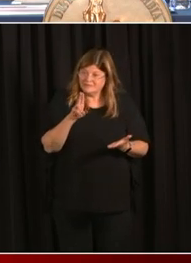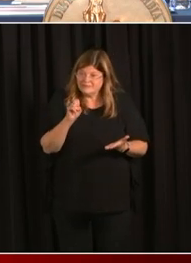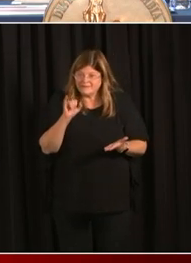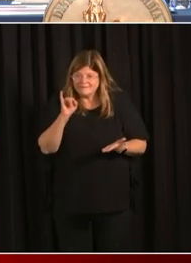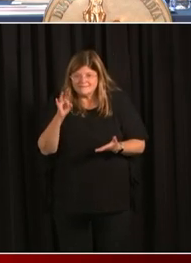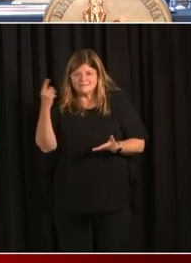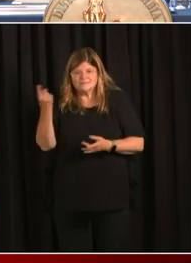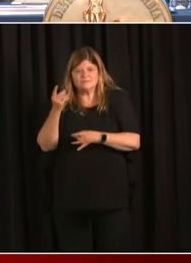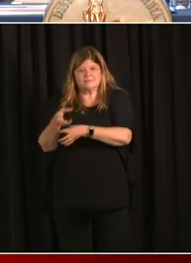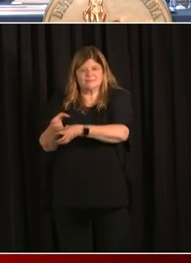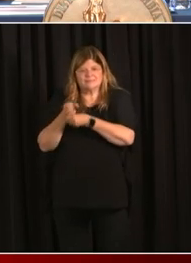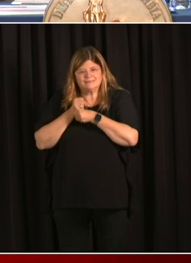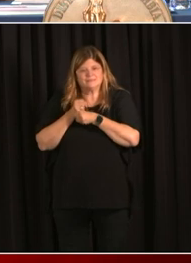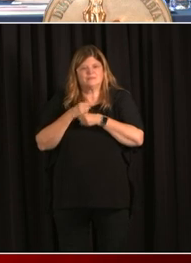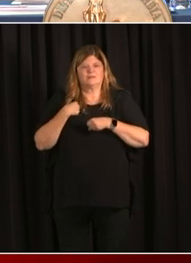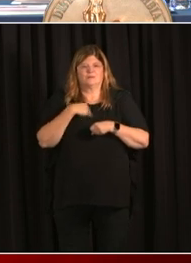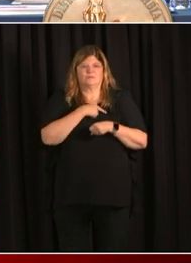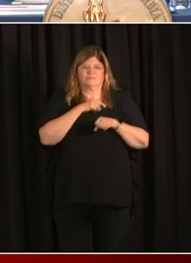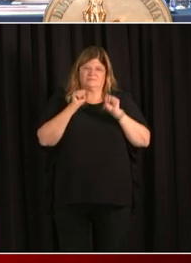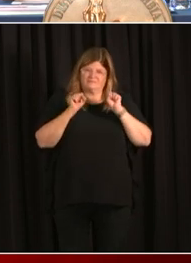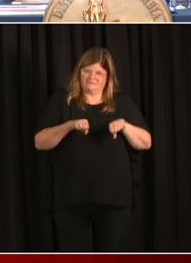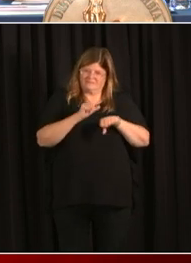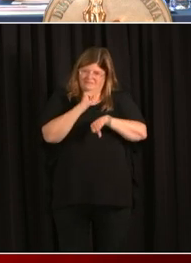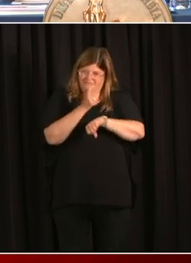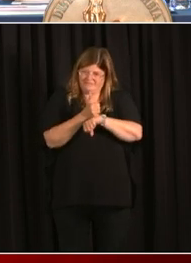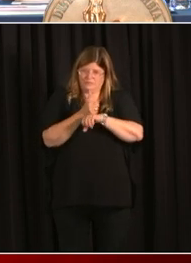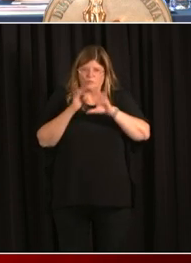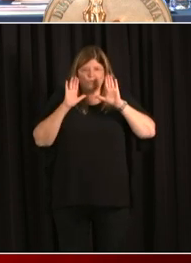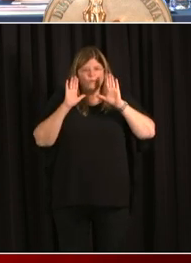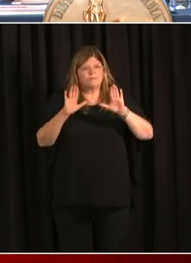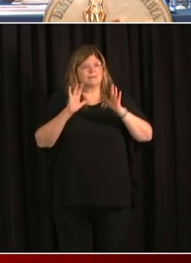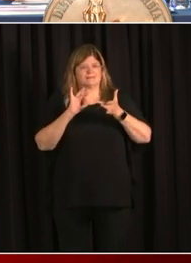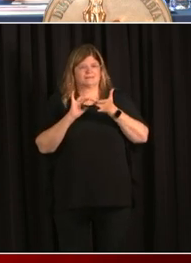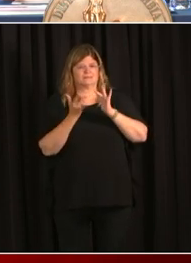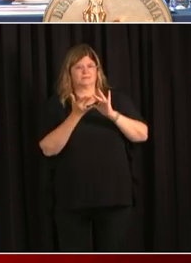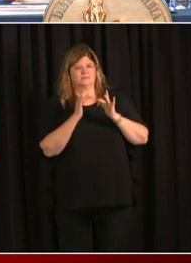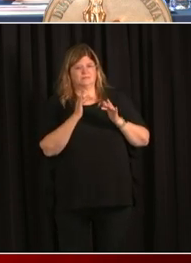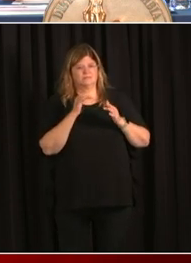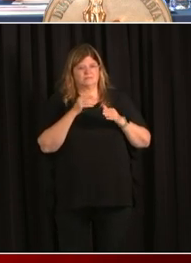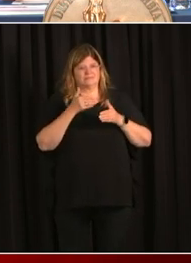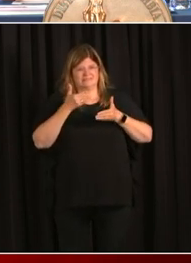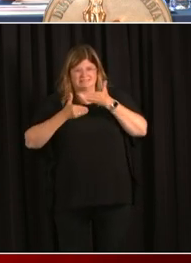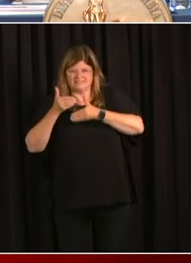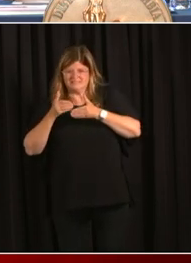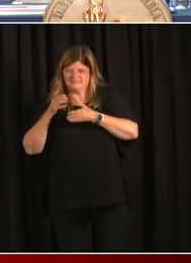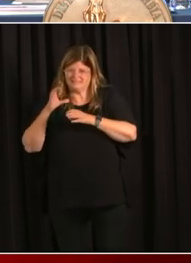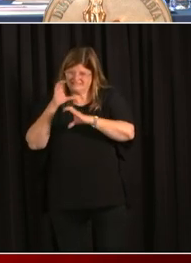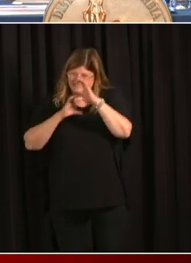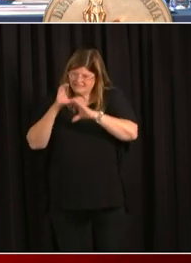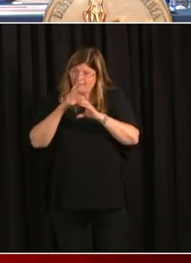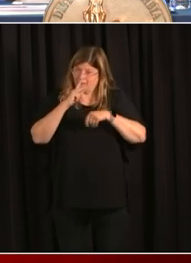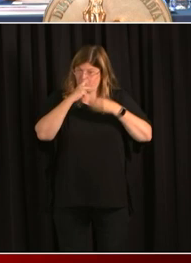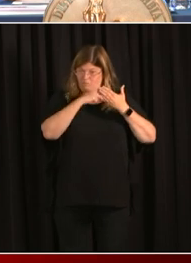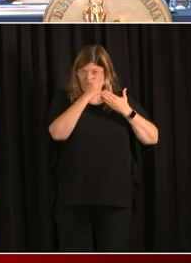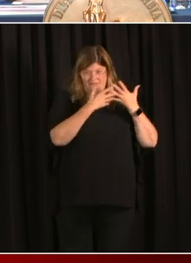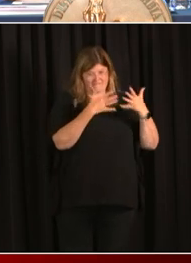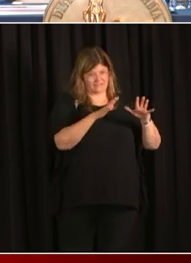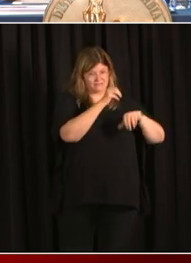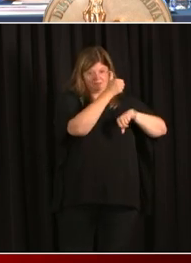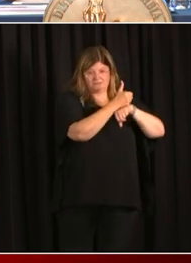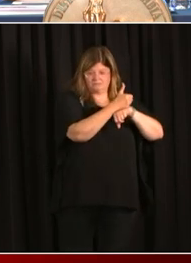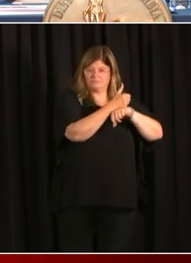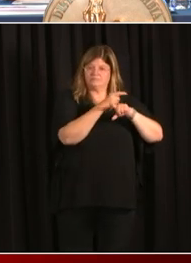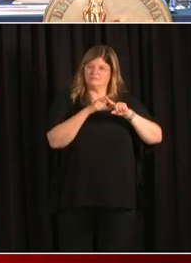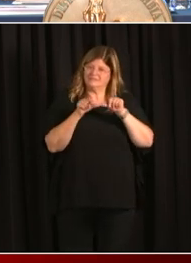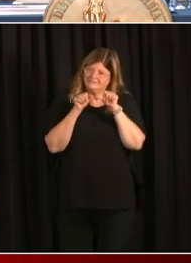can set up the wonderful contact tracing program, which we have done. We can do our best to streamline